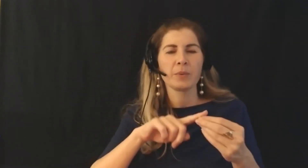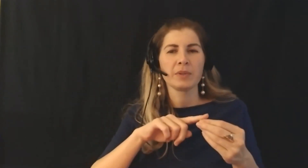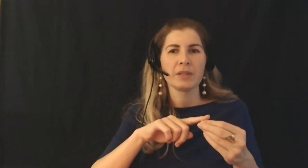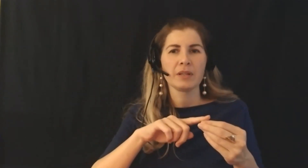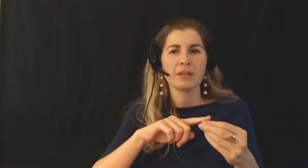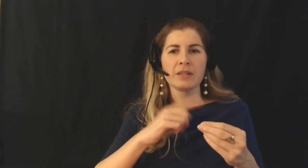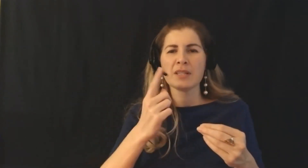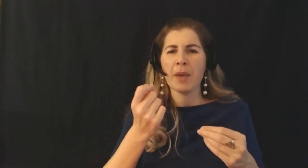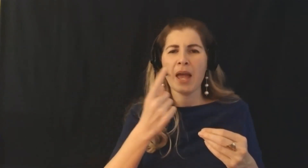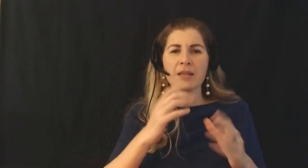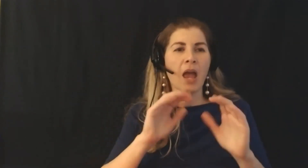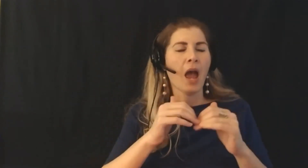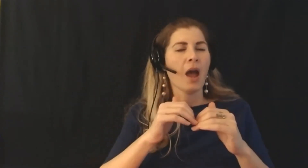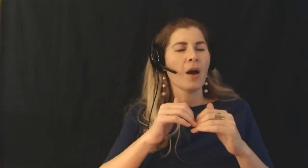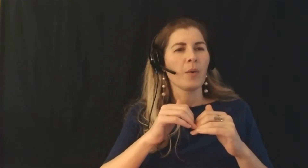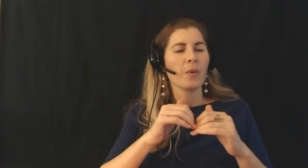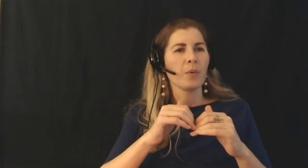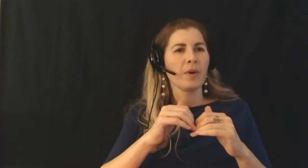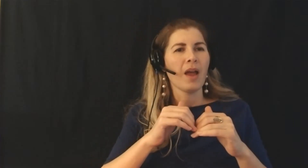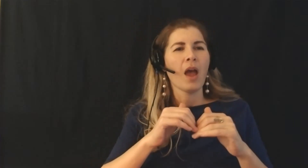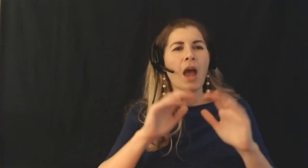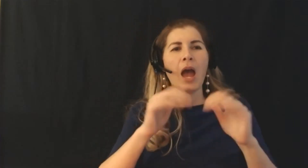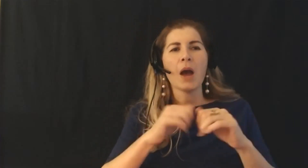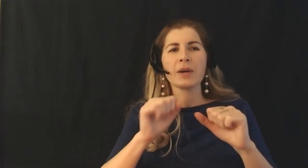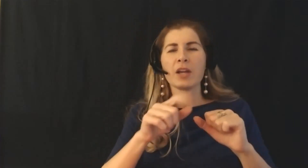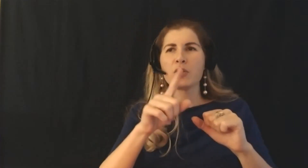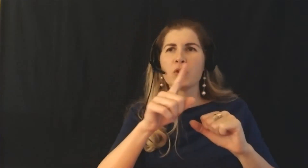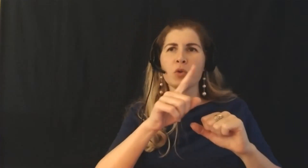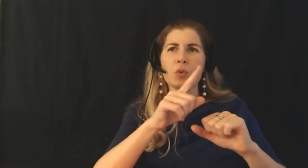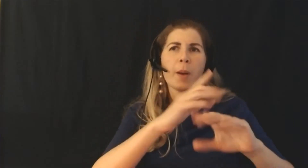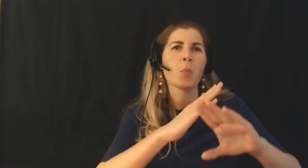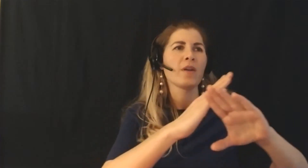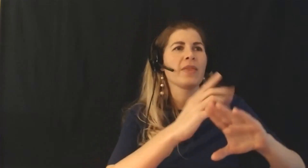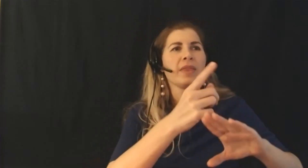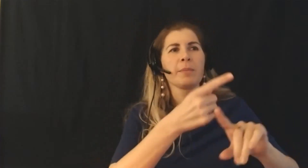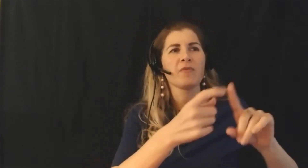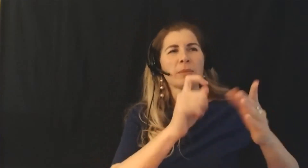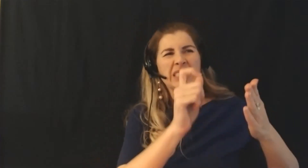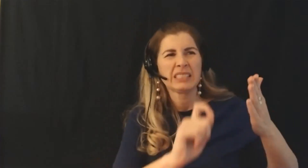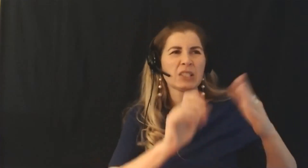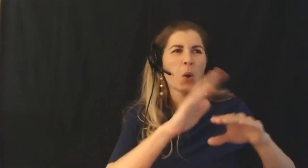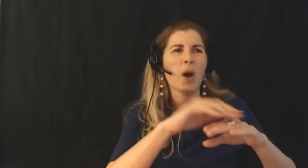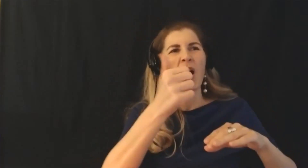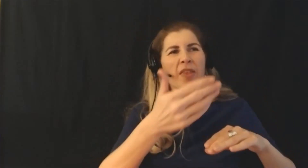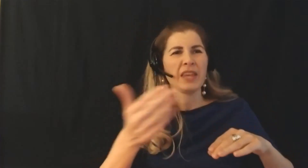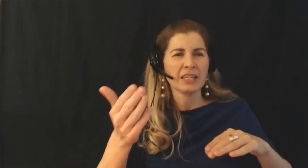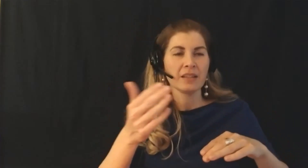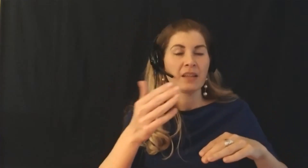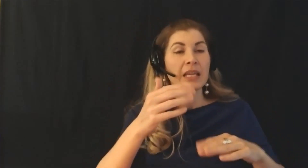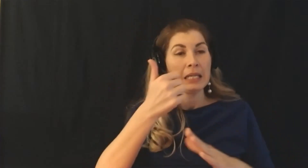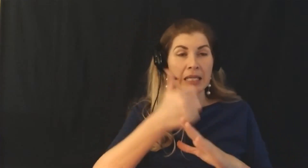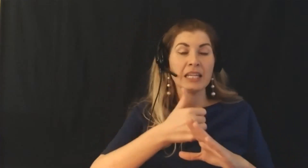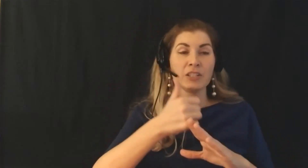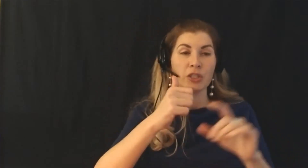somebody had asked, how do you prevent them writing or putting graffiti on other things you present in screen share? You know, at the top of each session, I kind